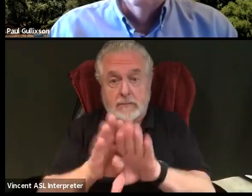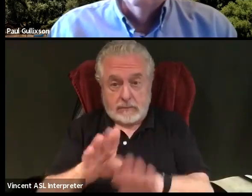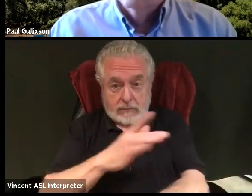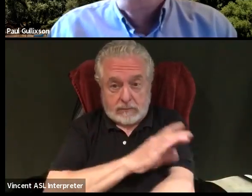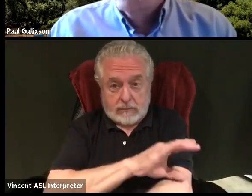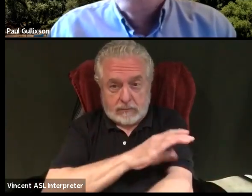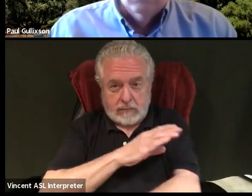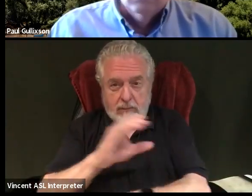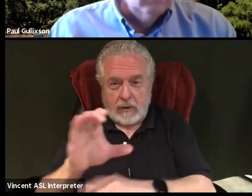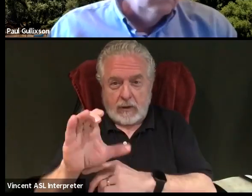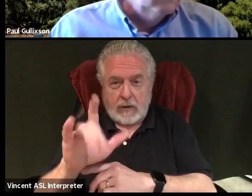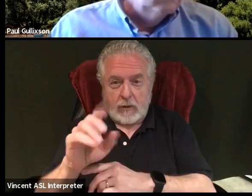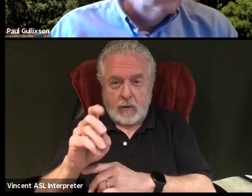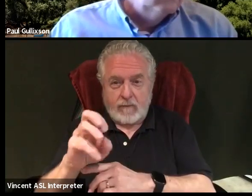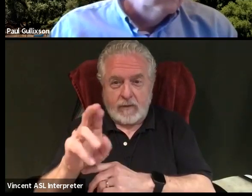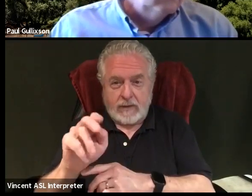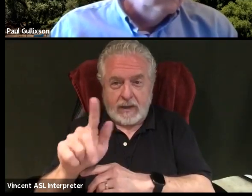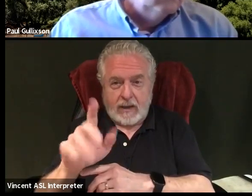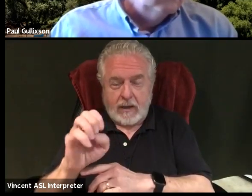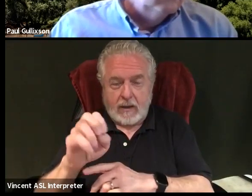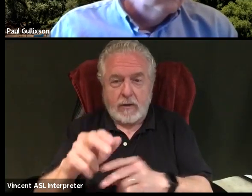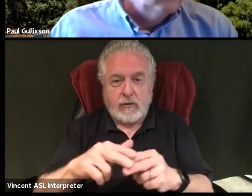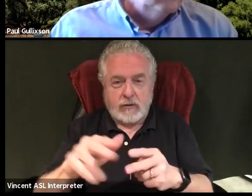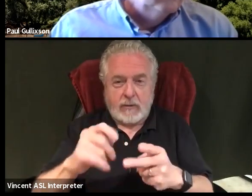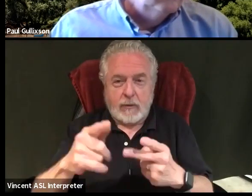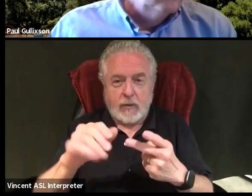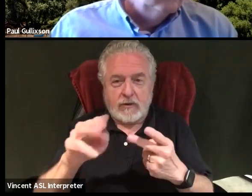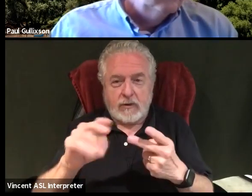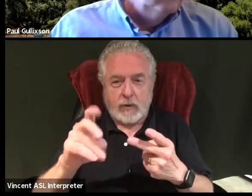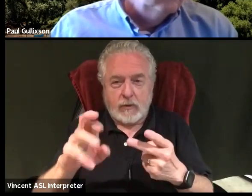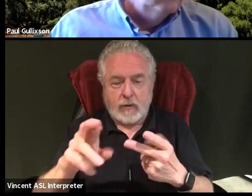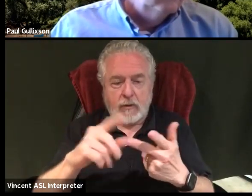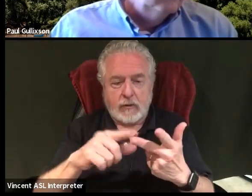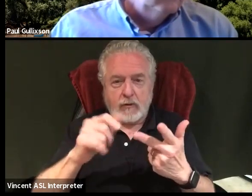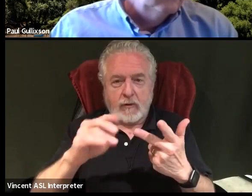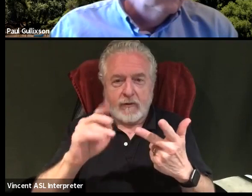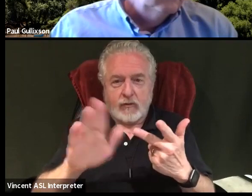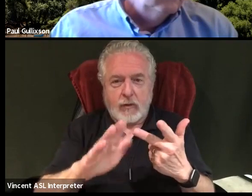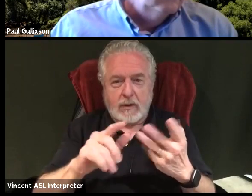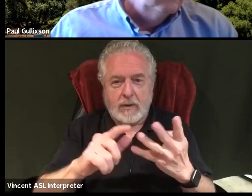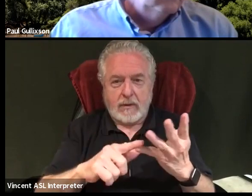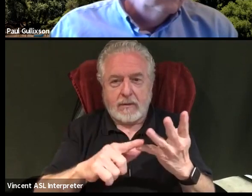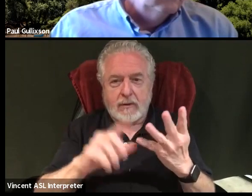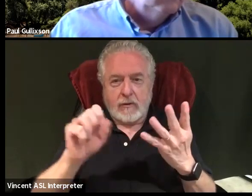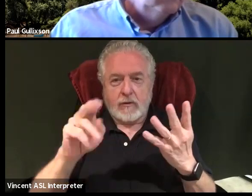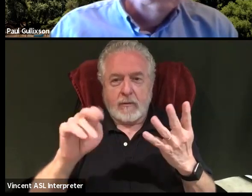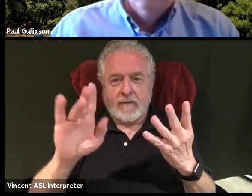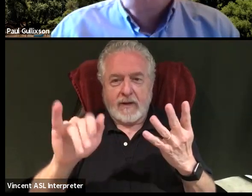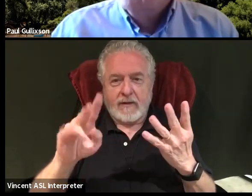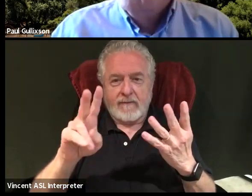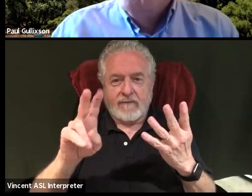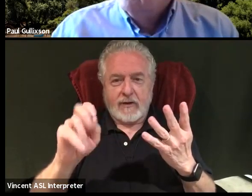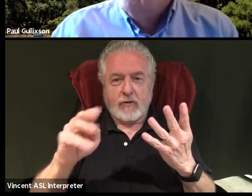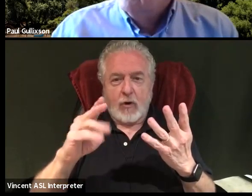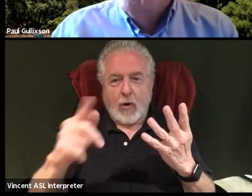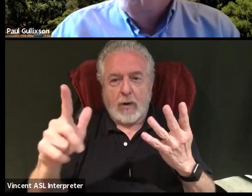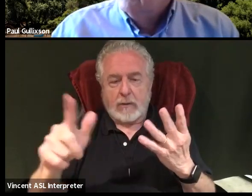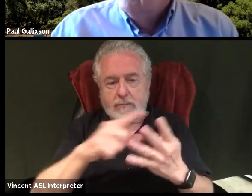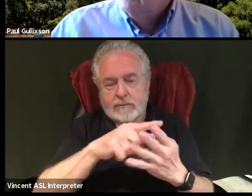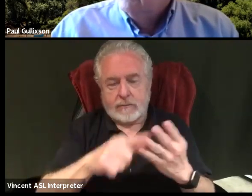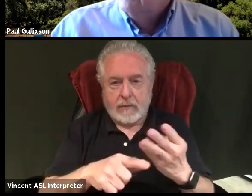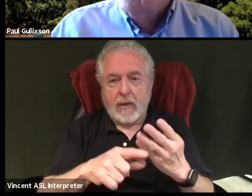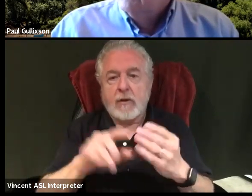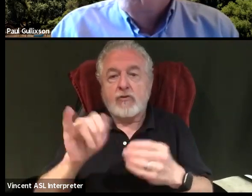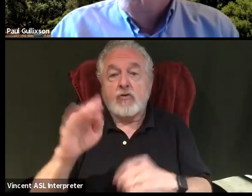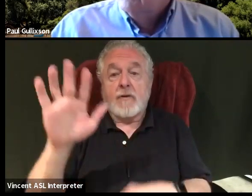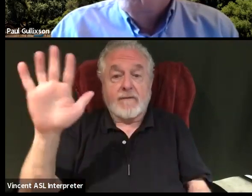at the Cloverdale train station, Huerta Gym in Windsor, Guerneville School, and Sonoma Valley Veterans Hall. As of